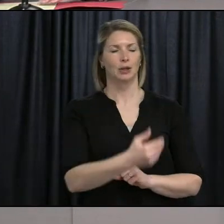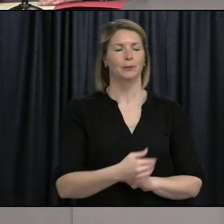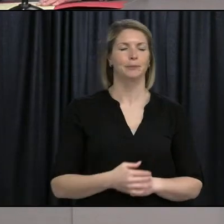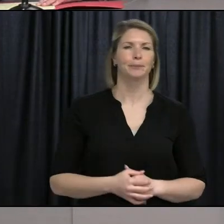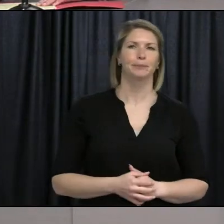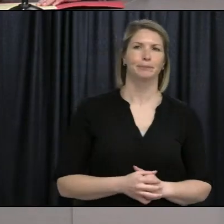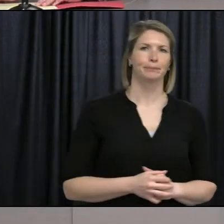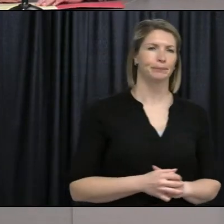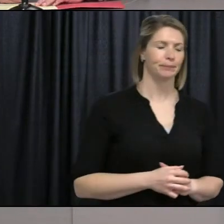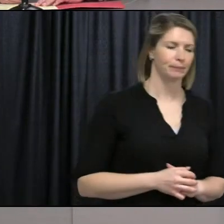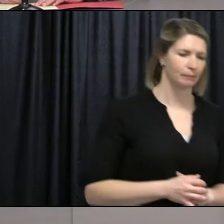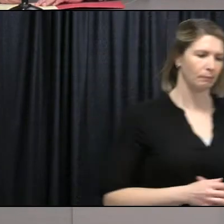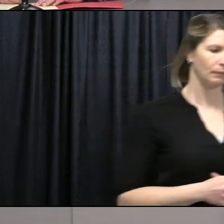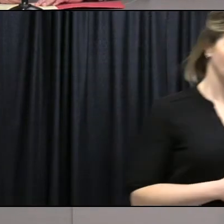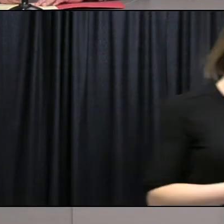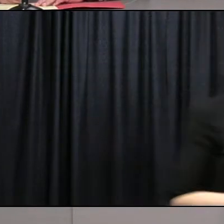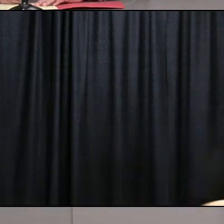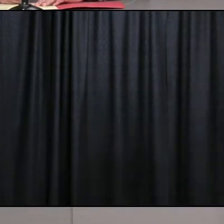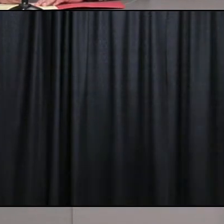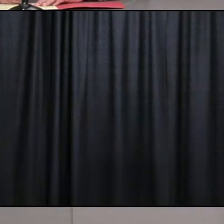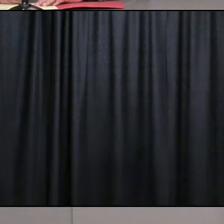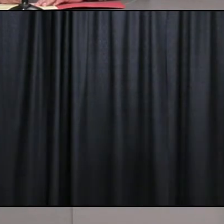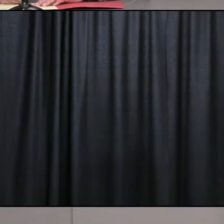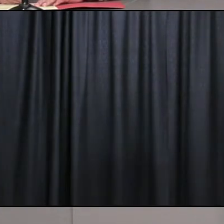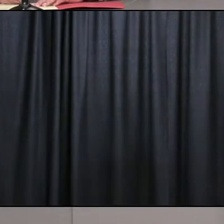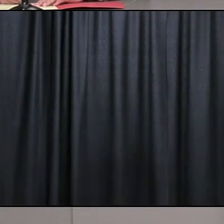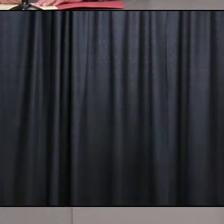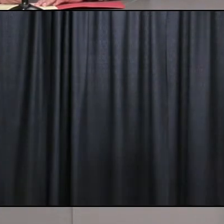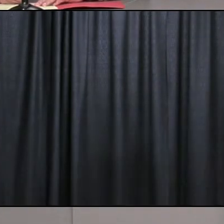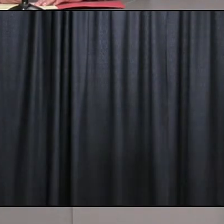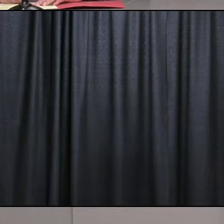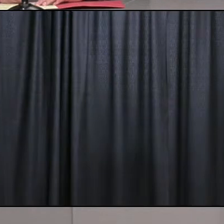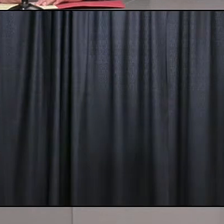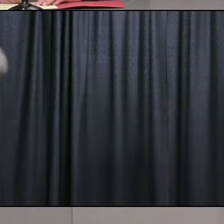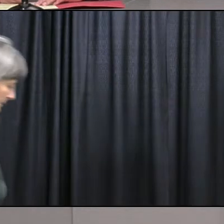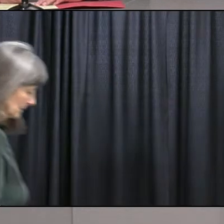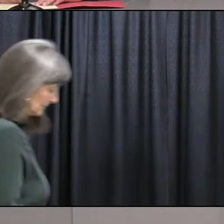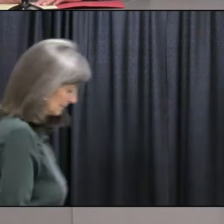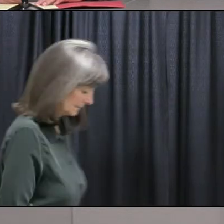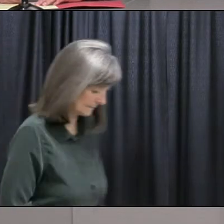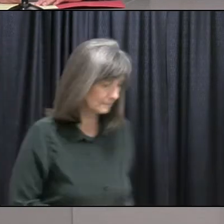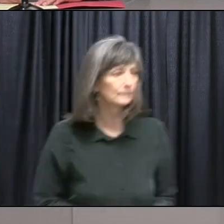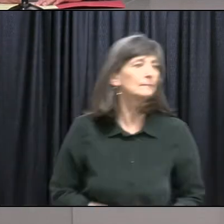Our next questions are from Josie Basque with Radio Canada. Please go ahead.